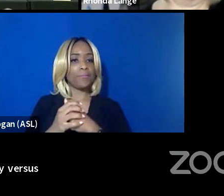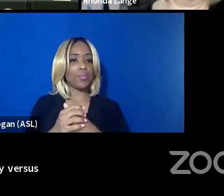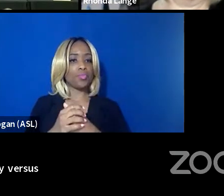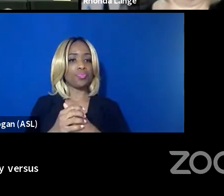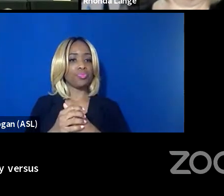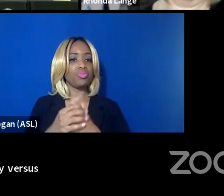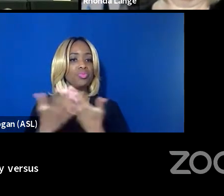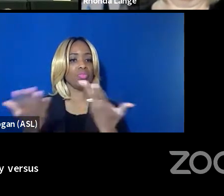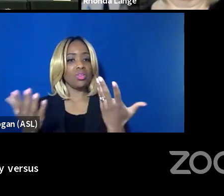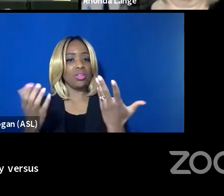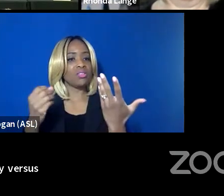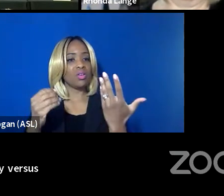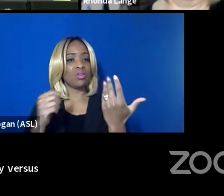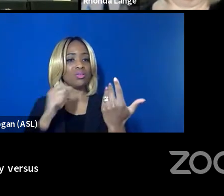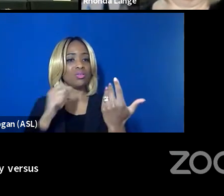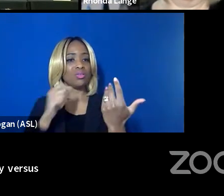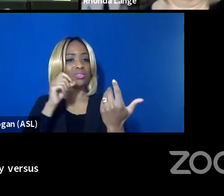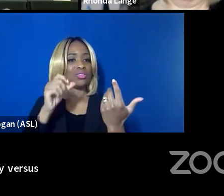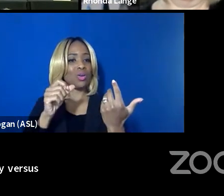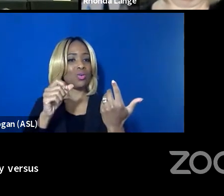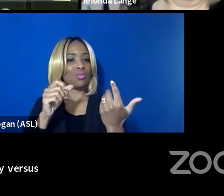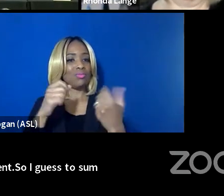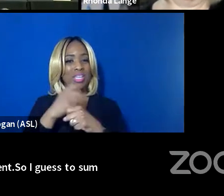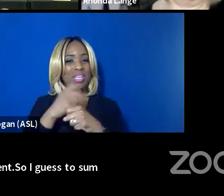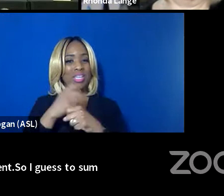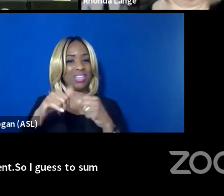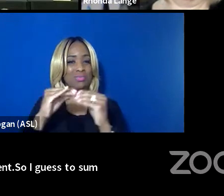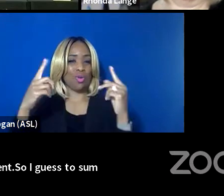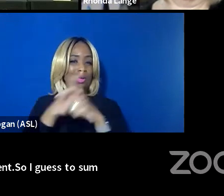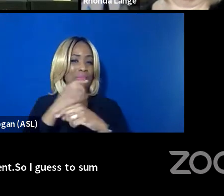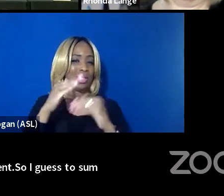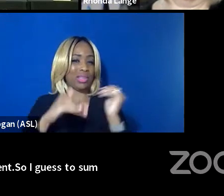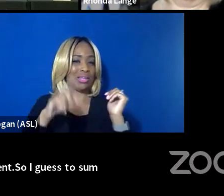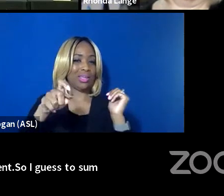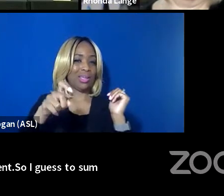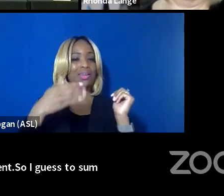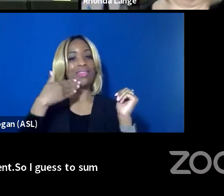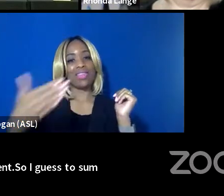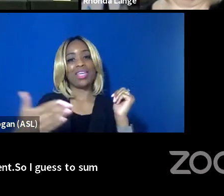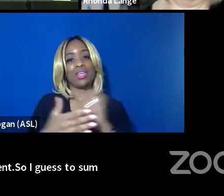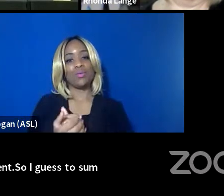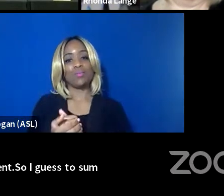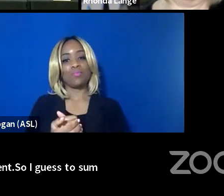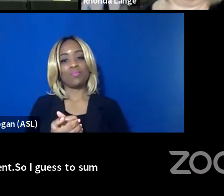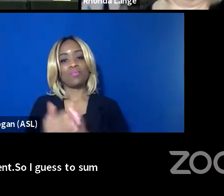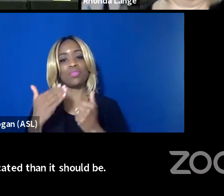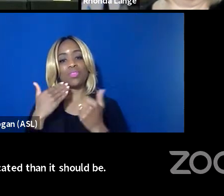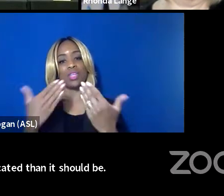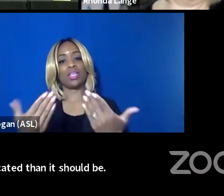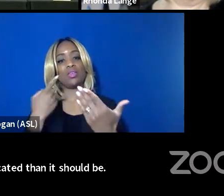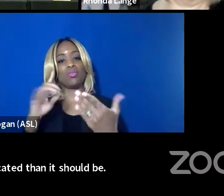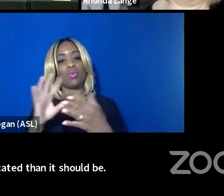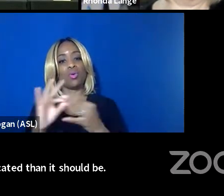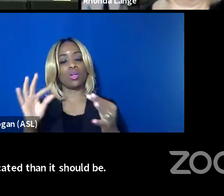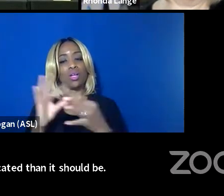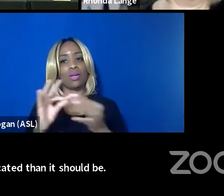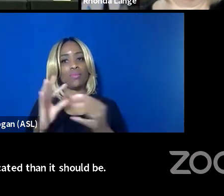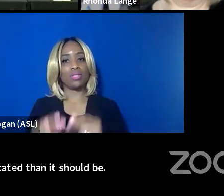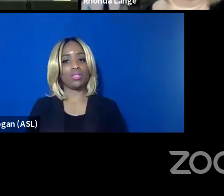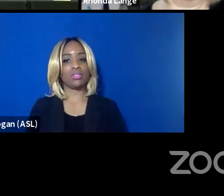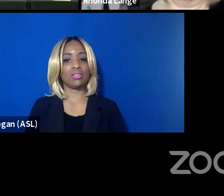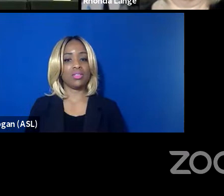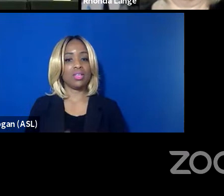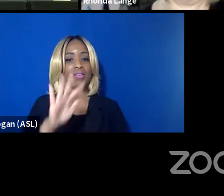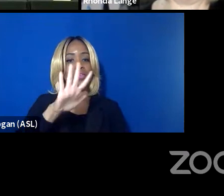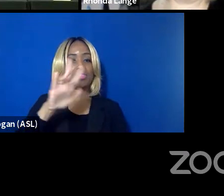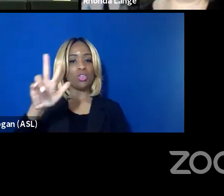I guess to sum it up, don't make this more complicated than it should be. Thanks. Thank you so much for addressing the commission.